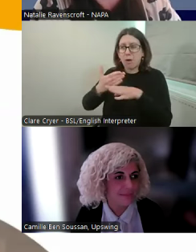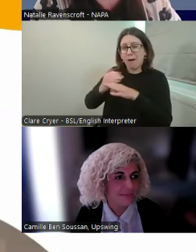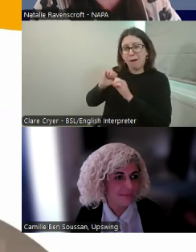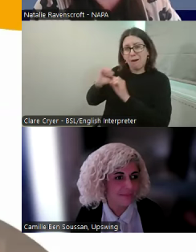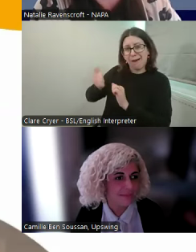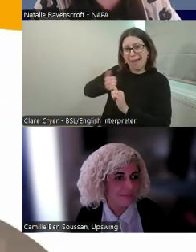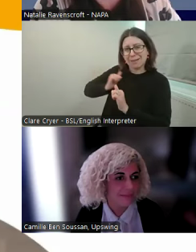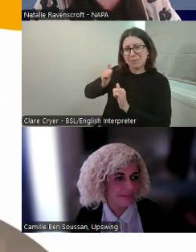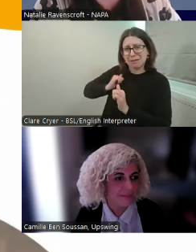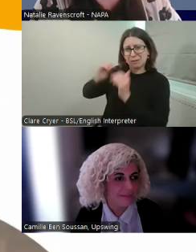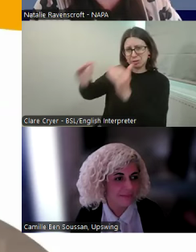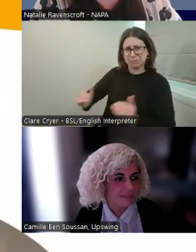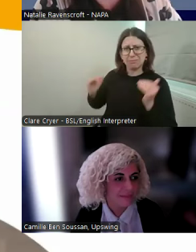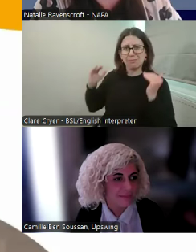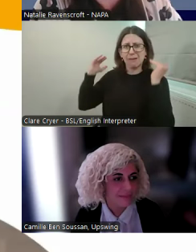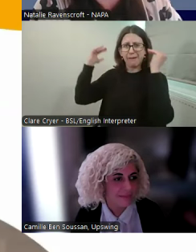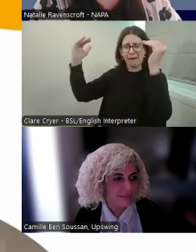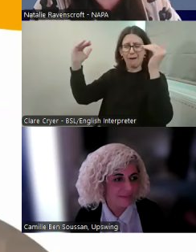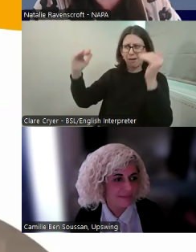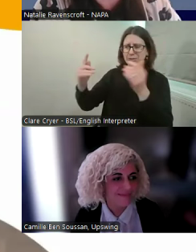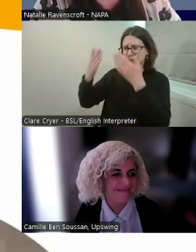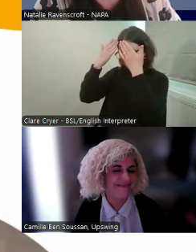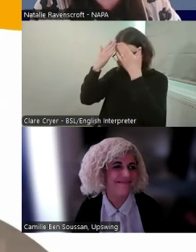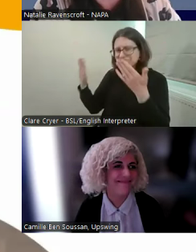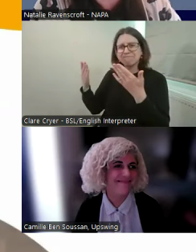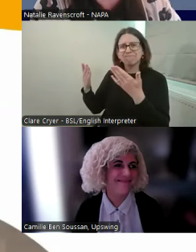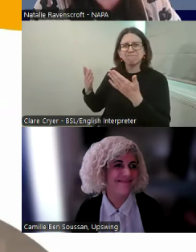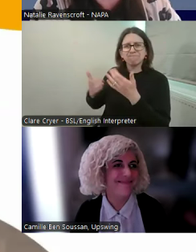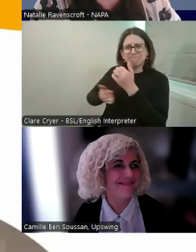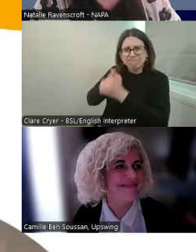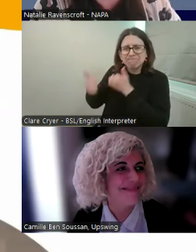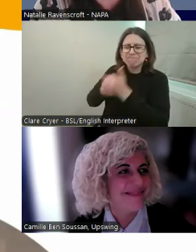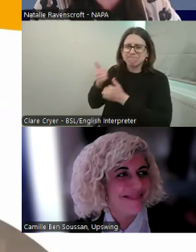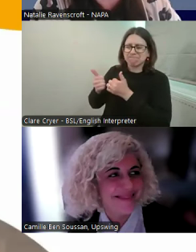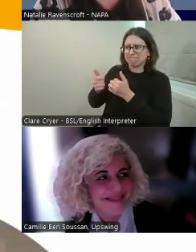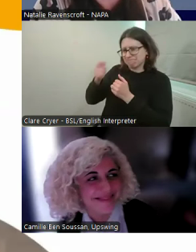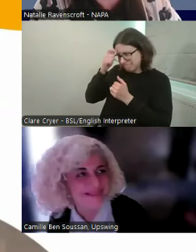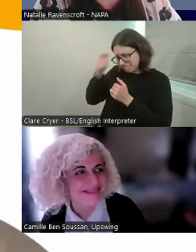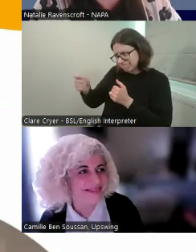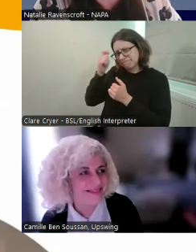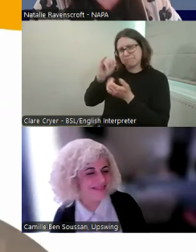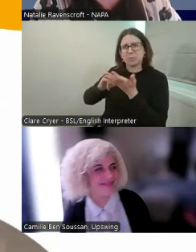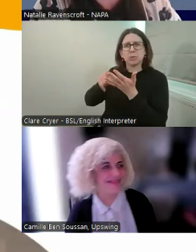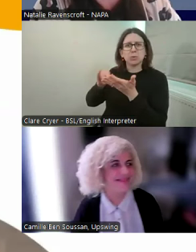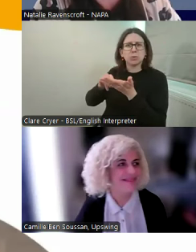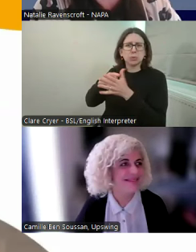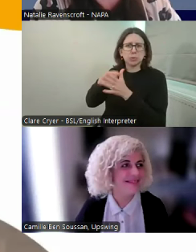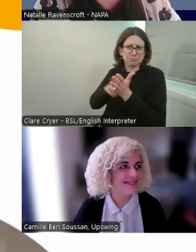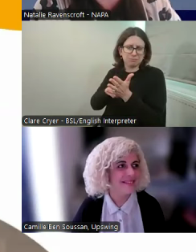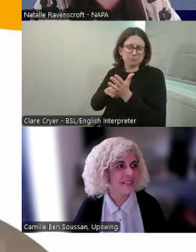So yeah, a big shout out to Susan for all of the work that she has done in paving the